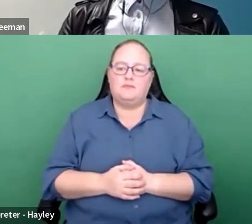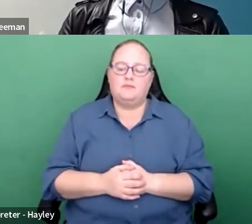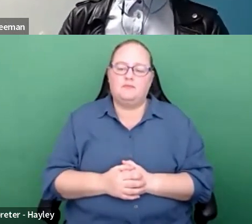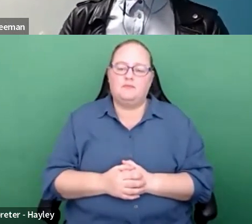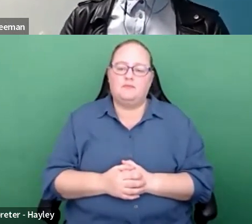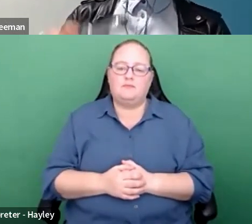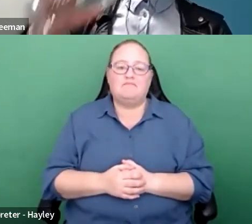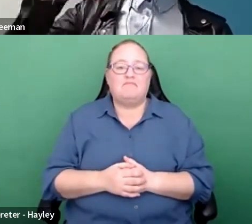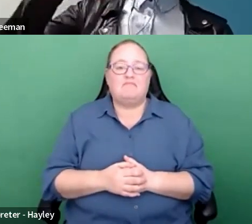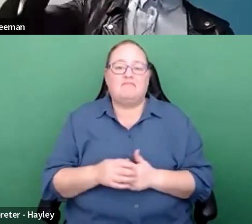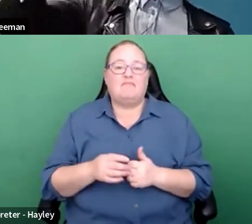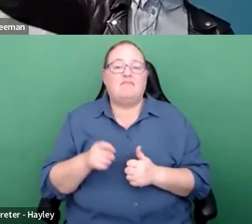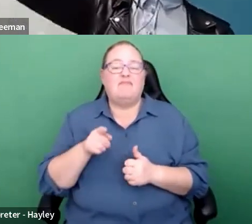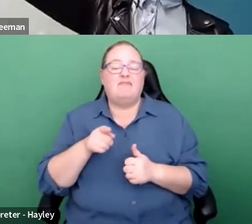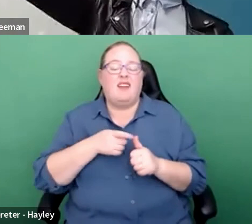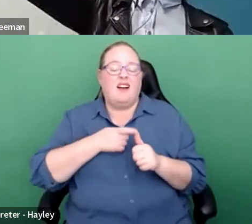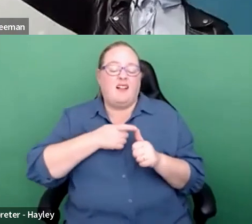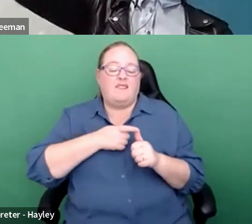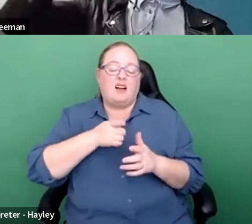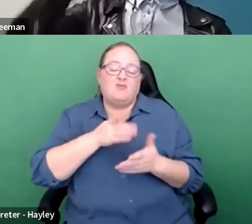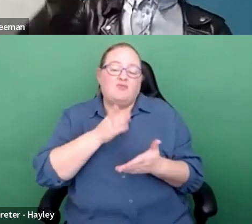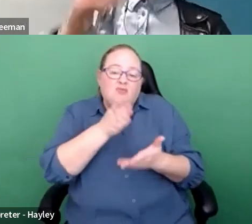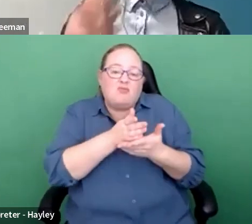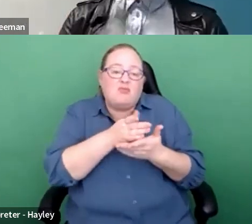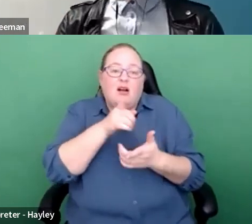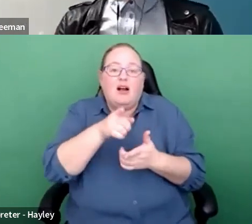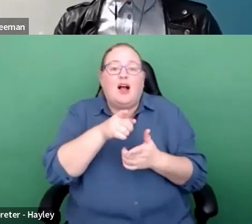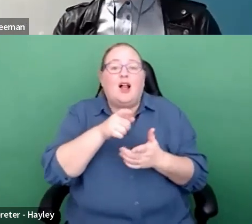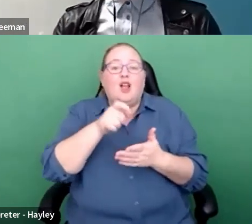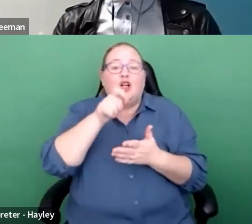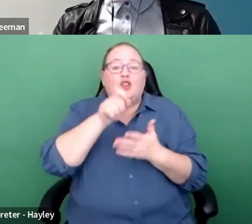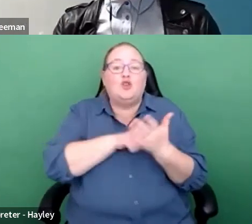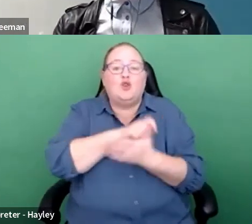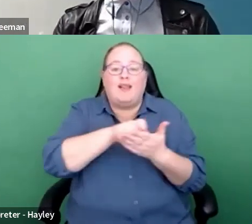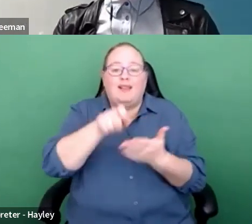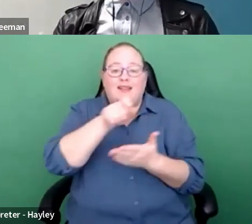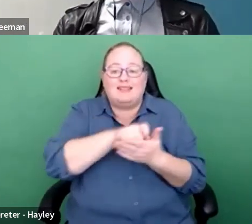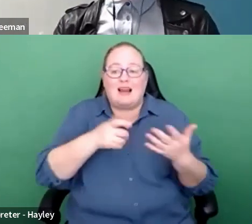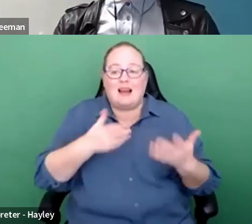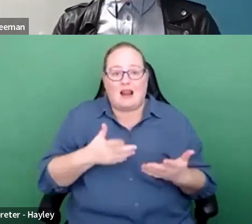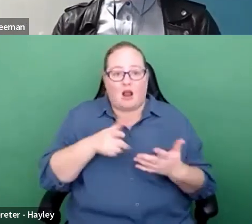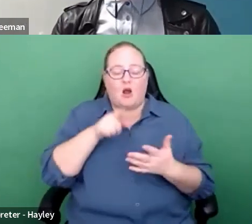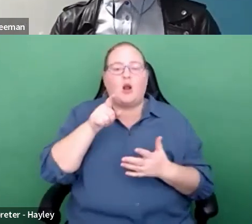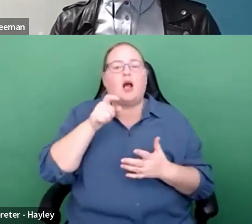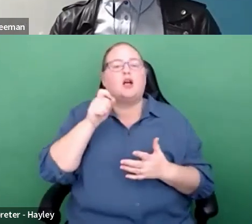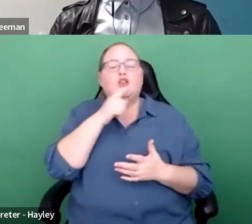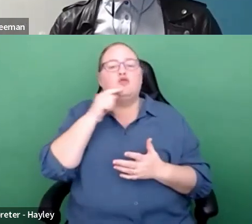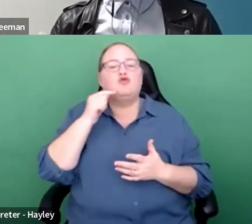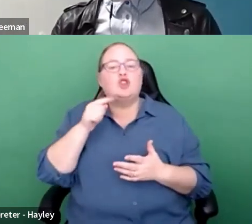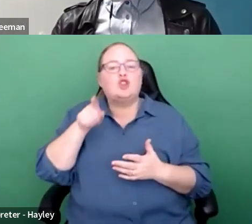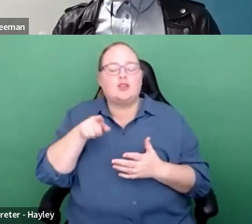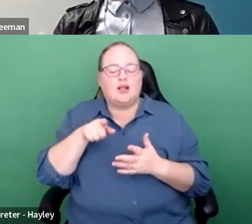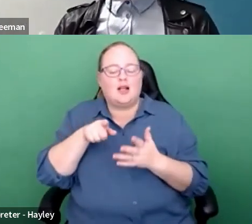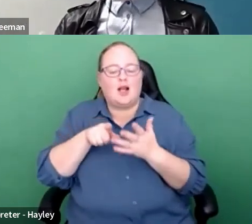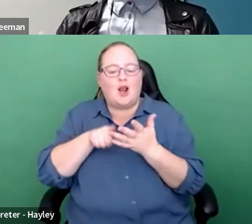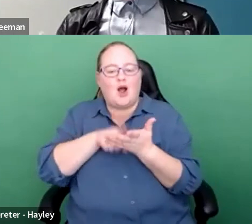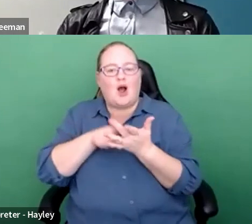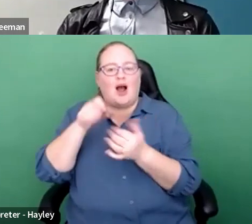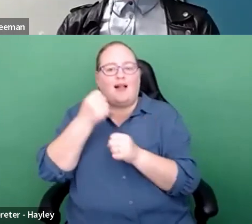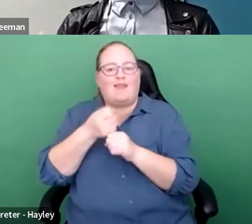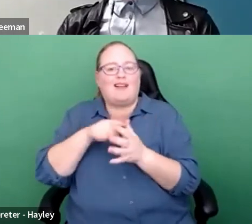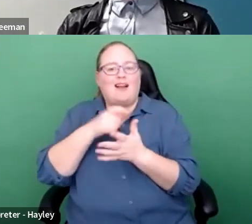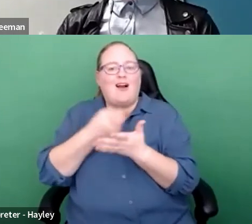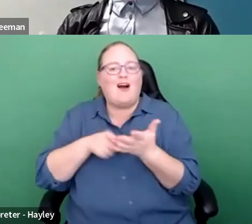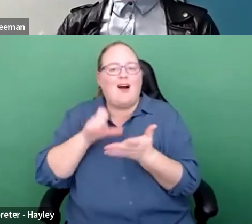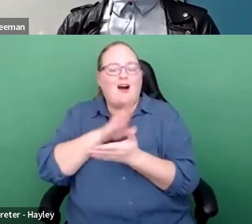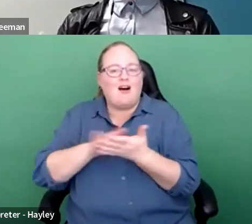that's what journalists are doing right now with the Russian oligarchs. I'm thinking of Oliver Boller's brilliant